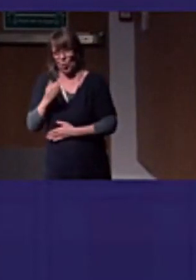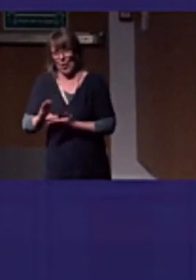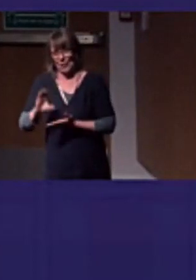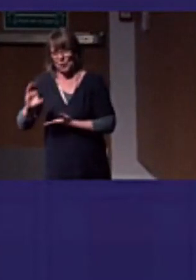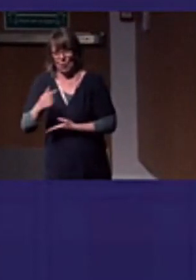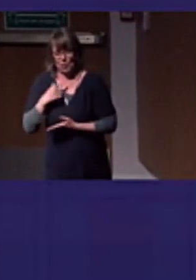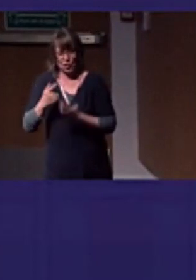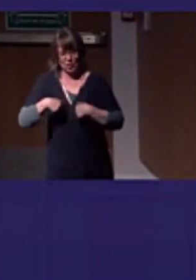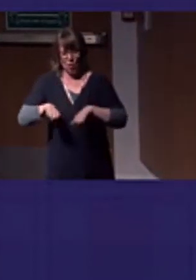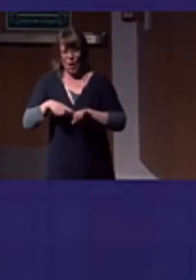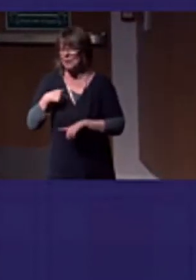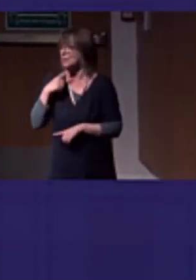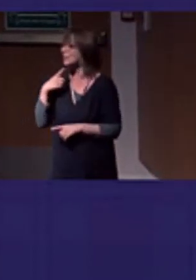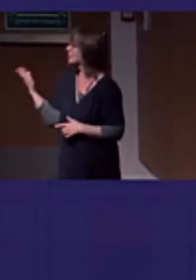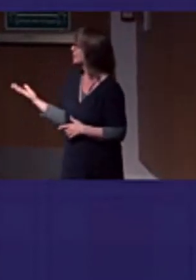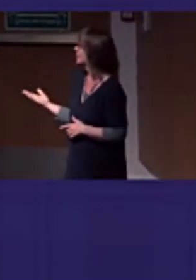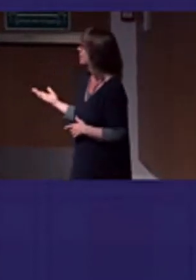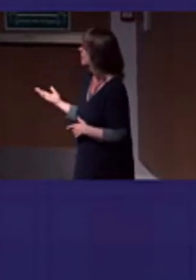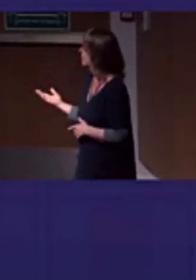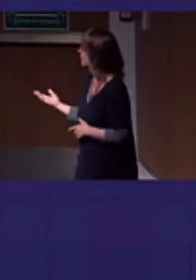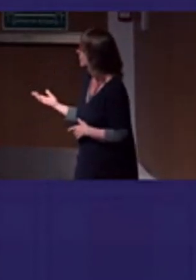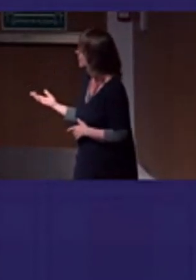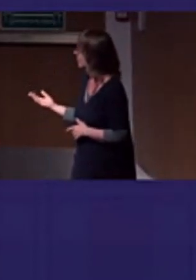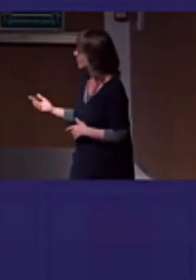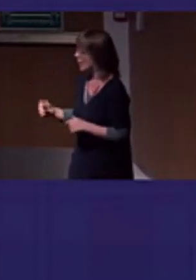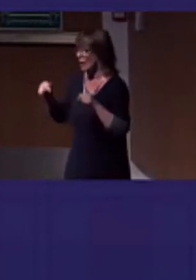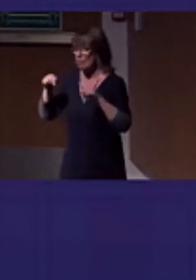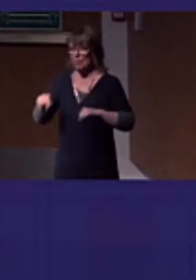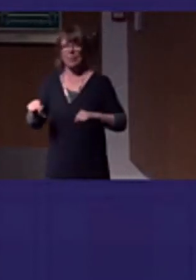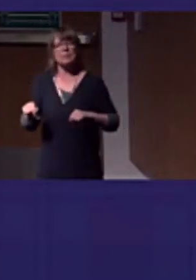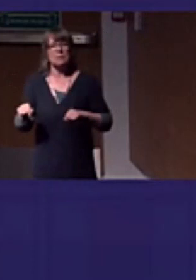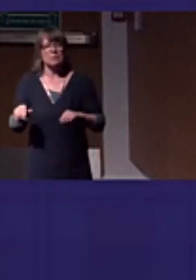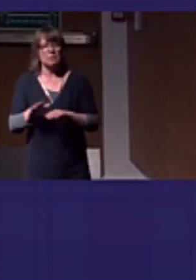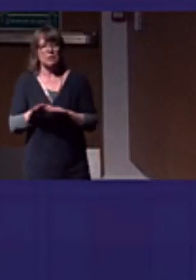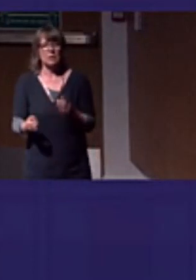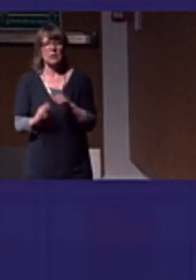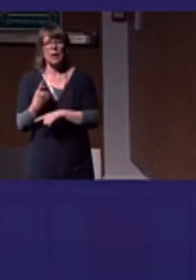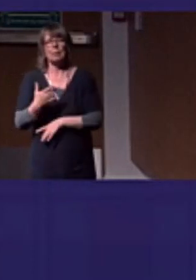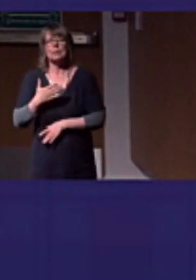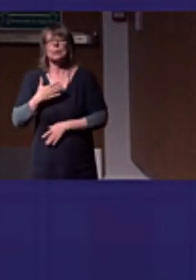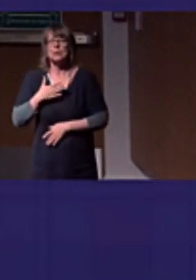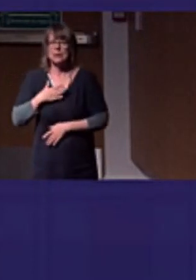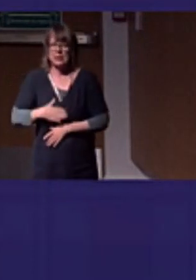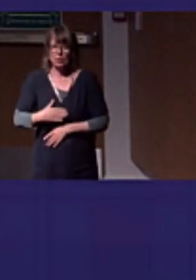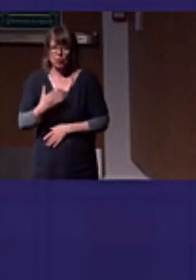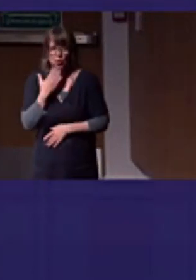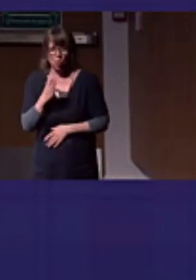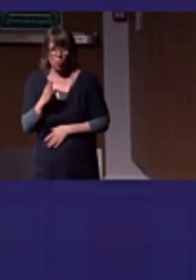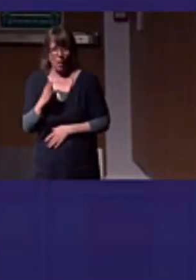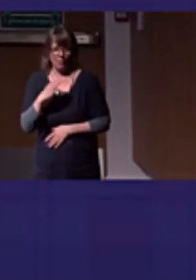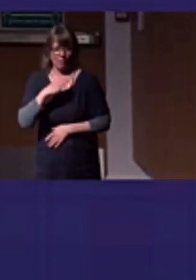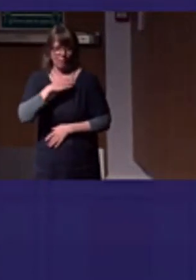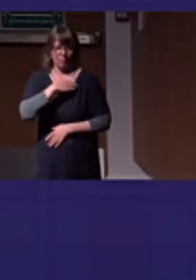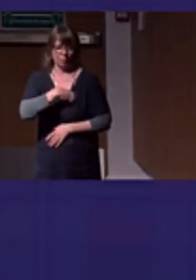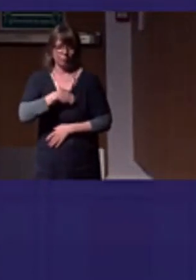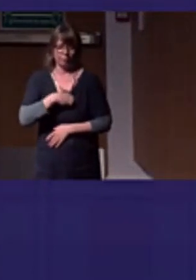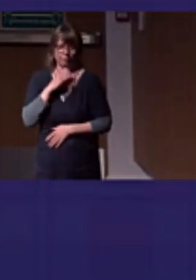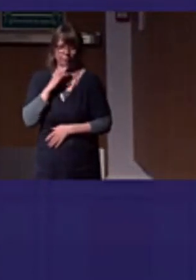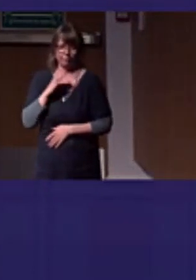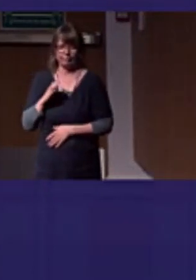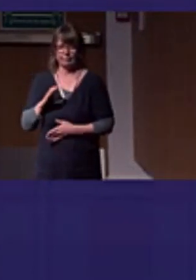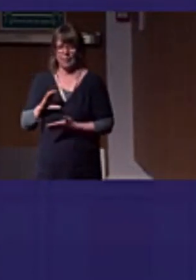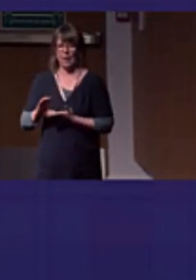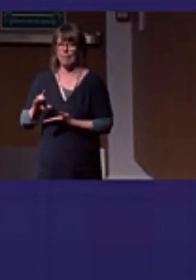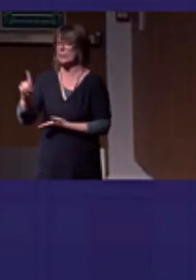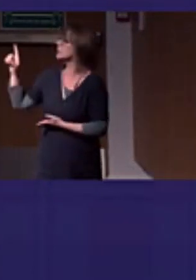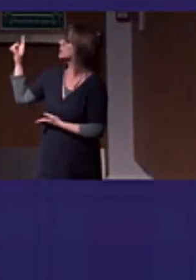all the sponsors, again, this thing doesn't happen. So thank you to Microsoft, HSO, Docs42, PwC,